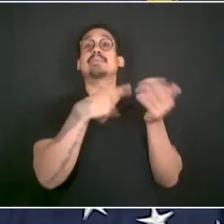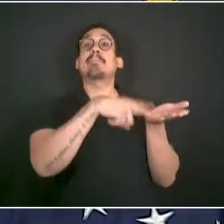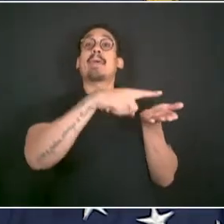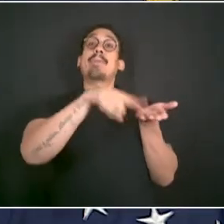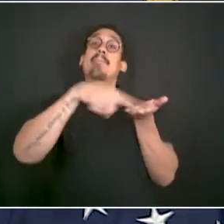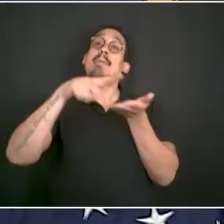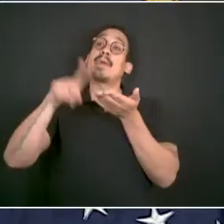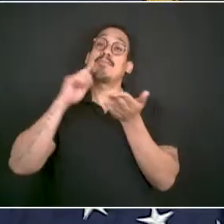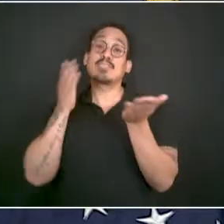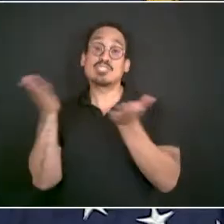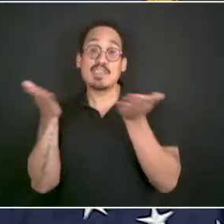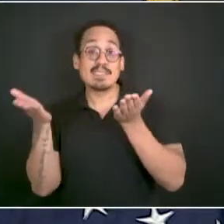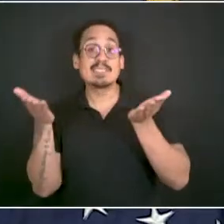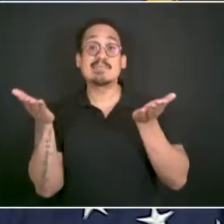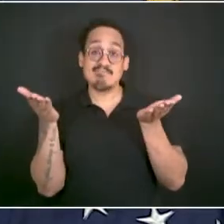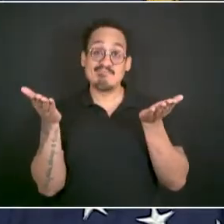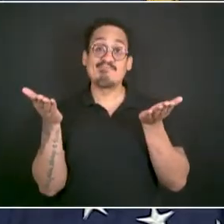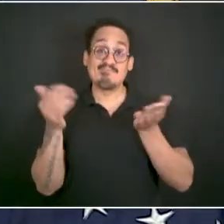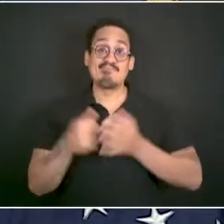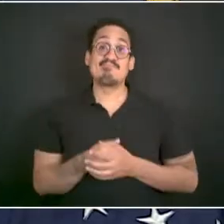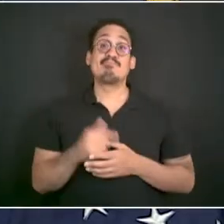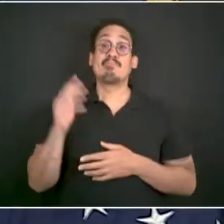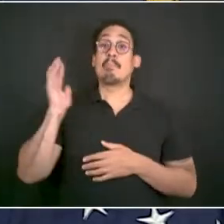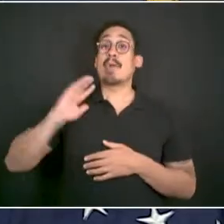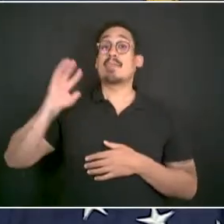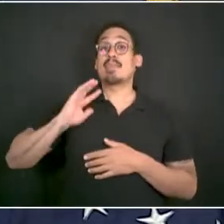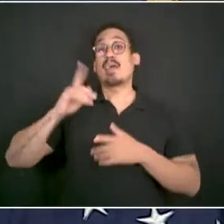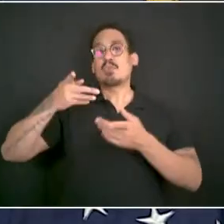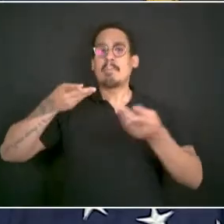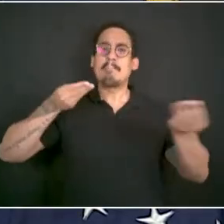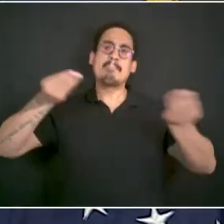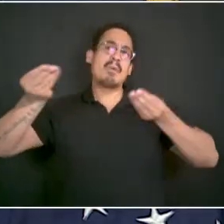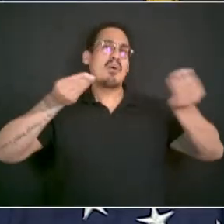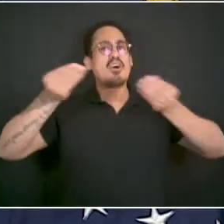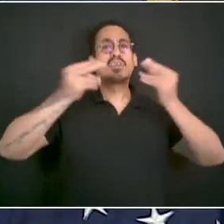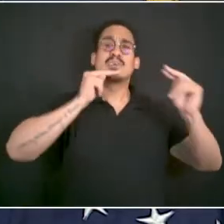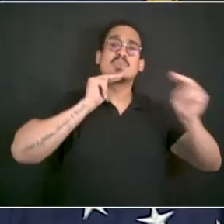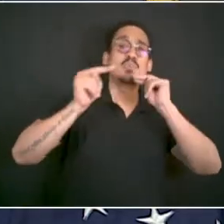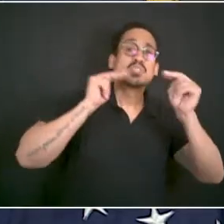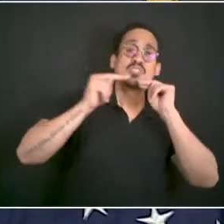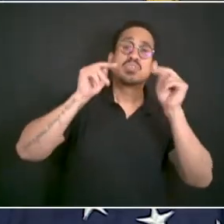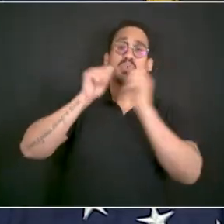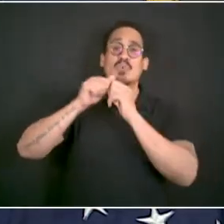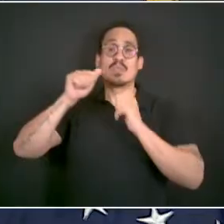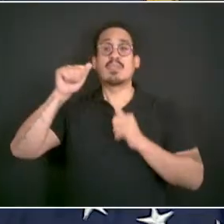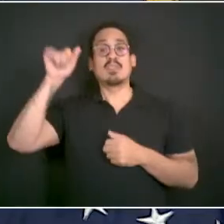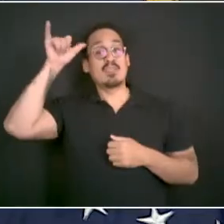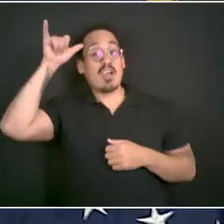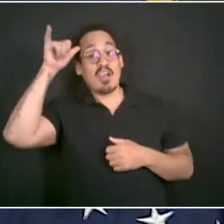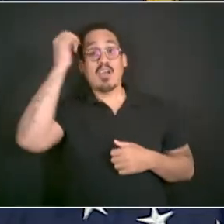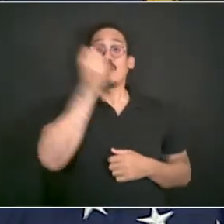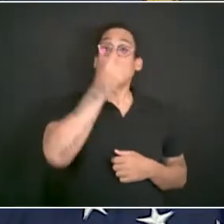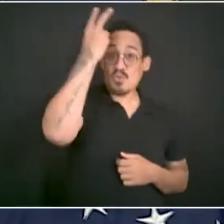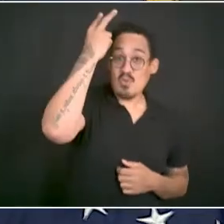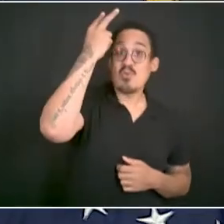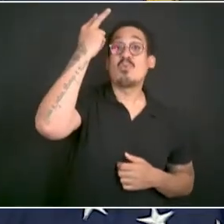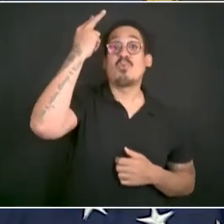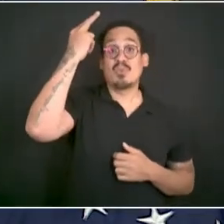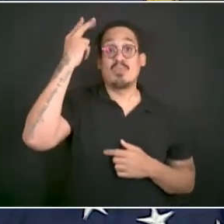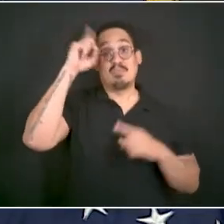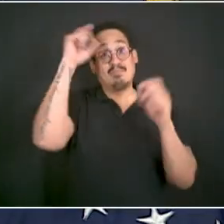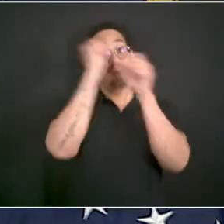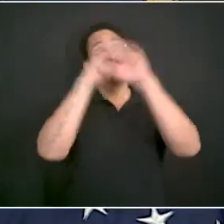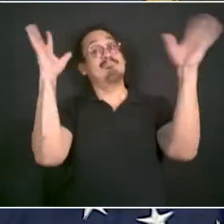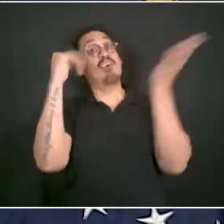days and you were bartering with cows and goats, no one thought that one day we would have something called credit cards.